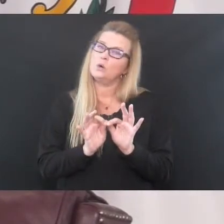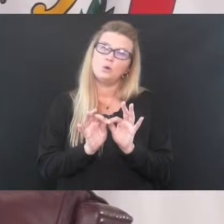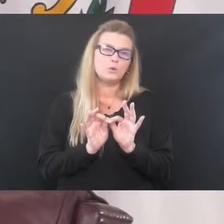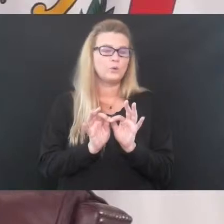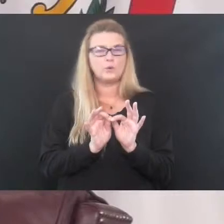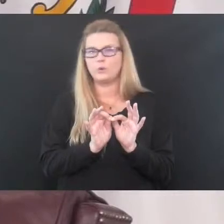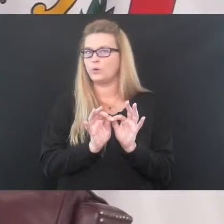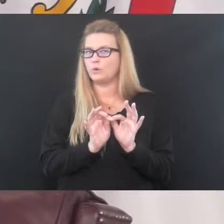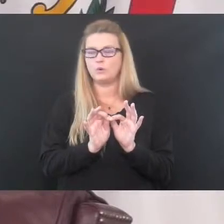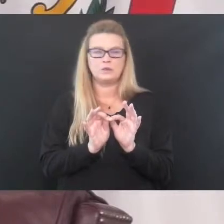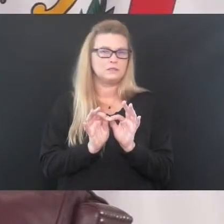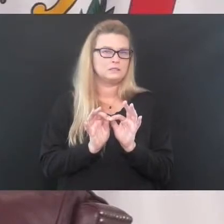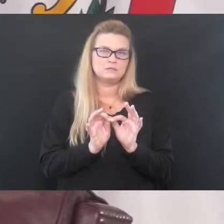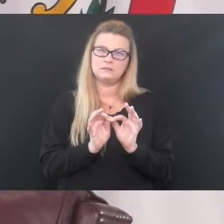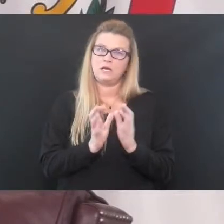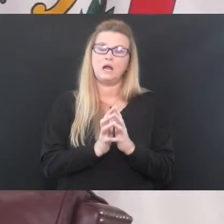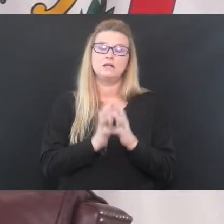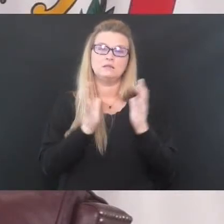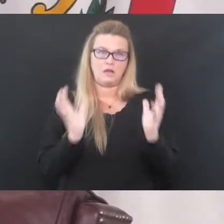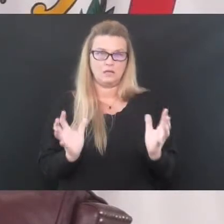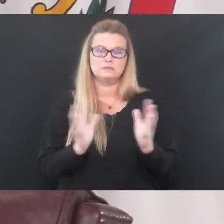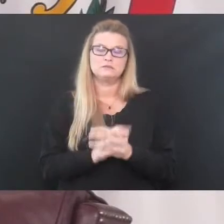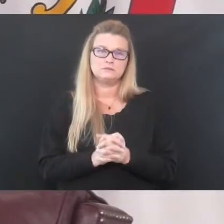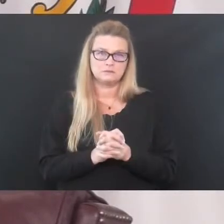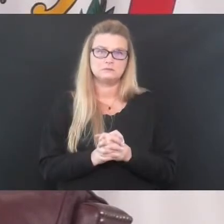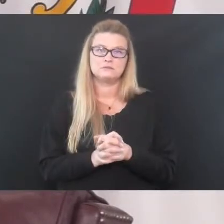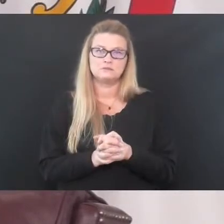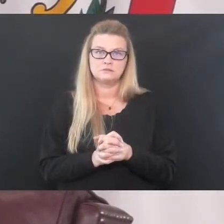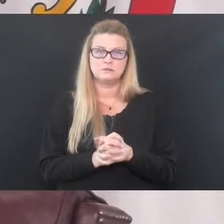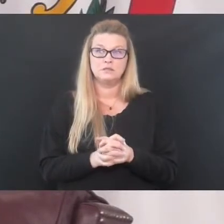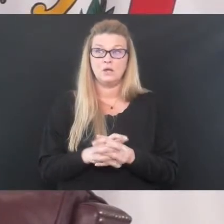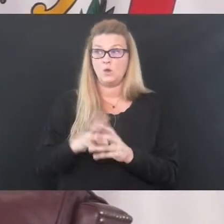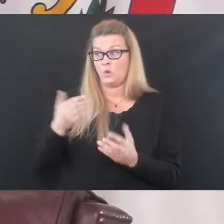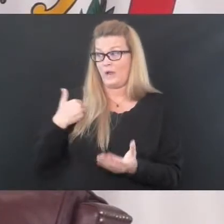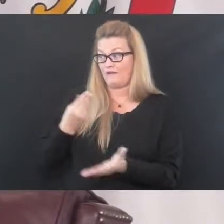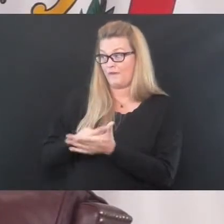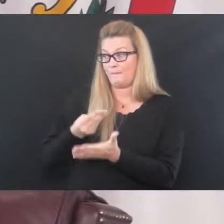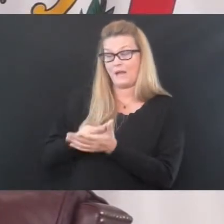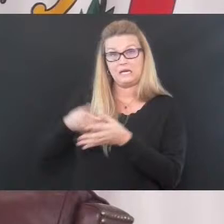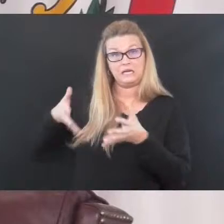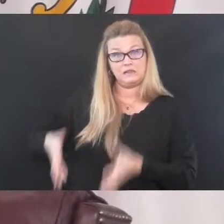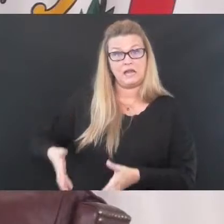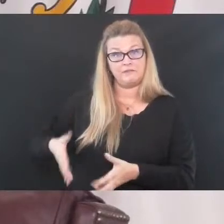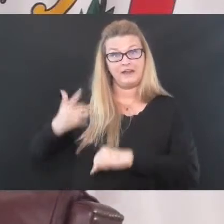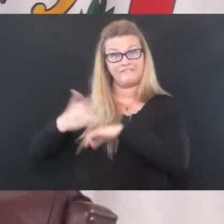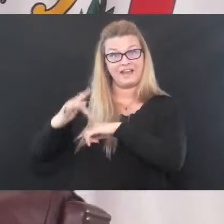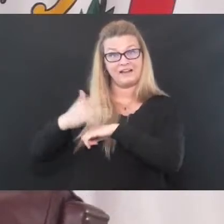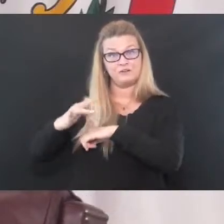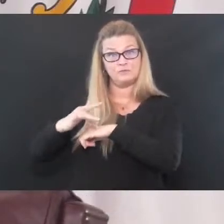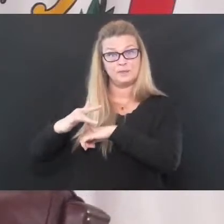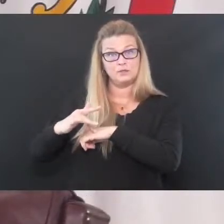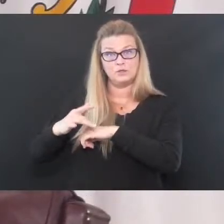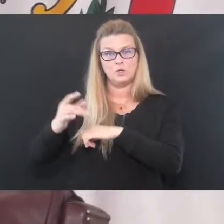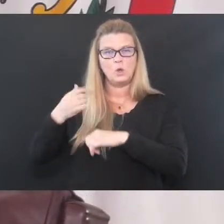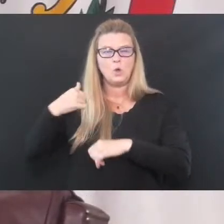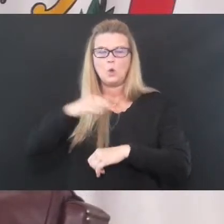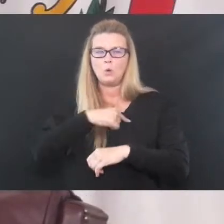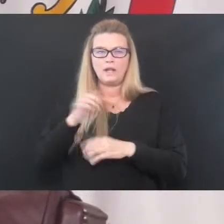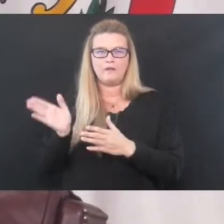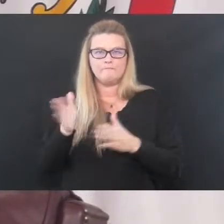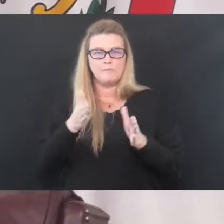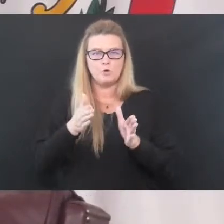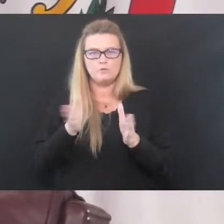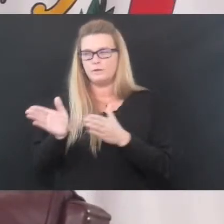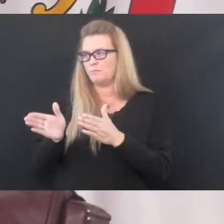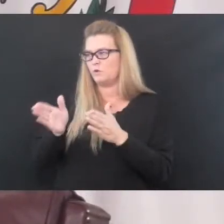what that is costing us. We have these dollars available. We have moved all along. All